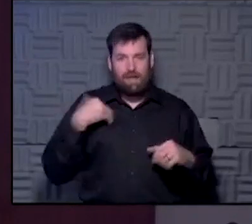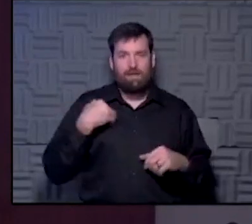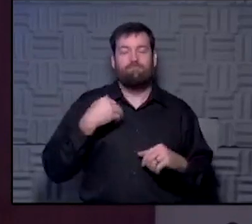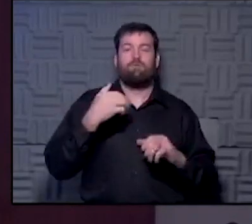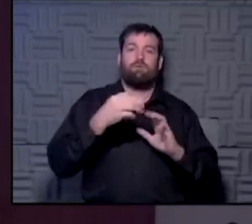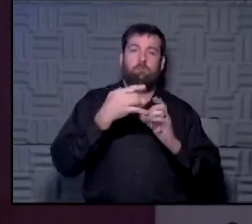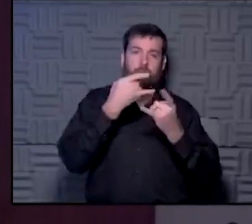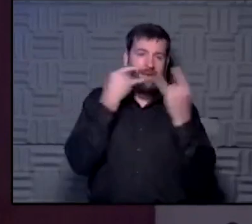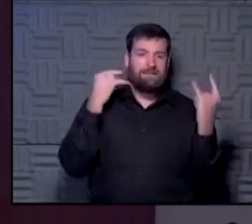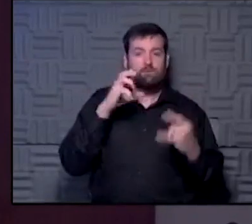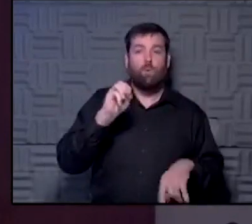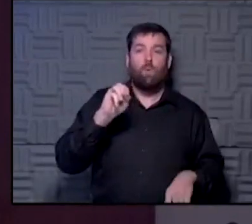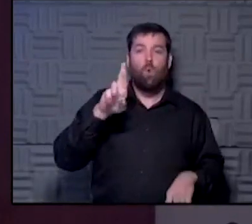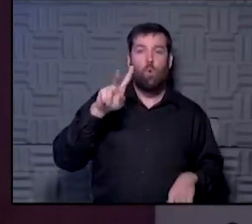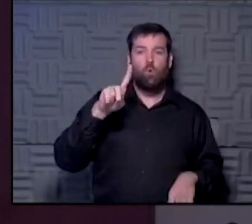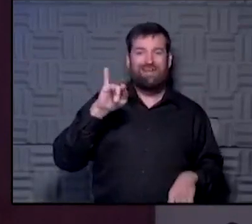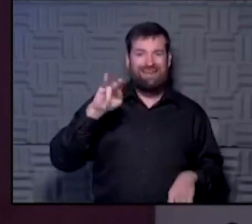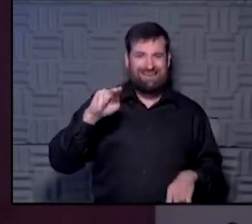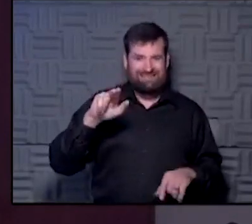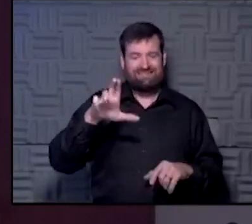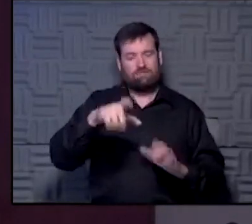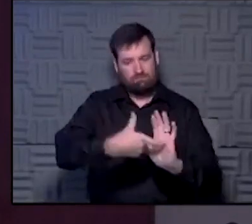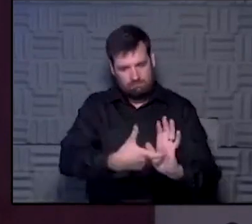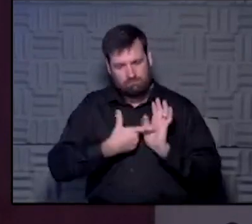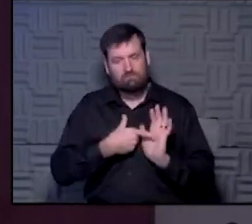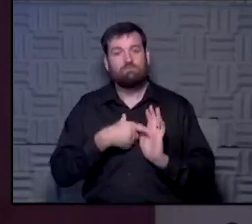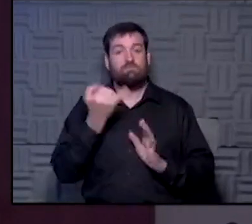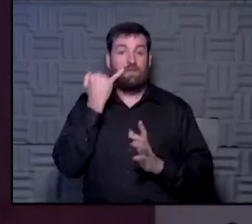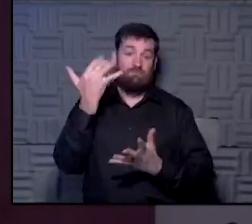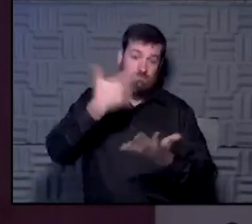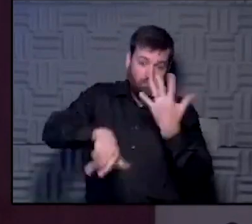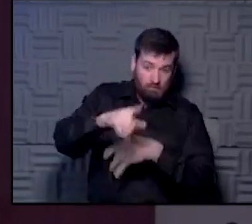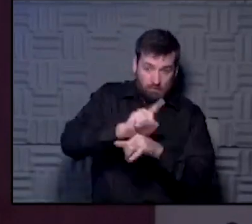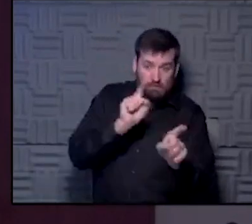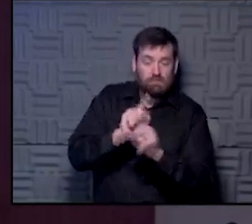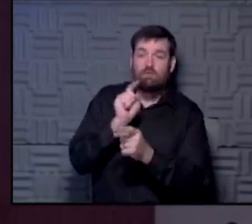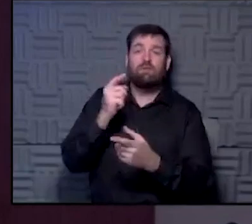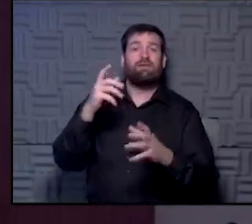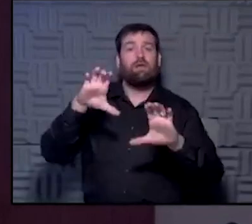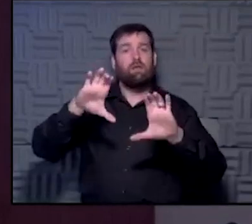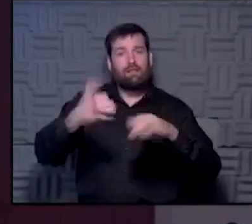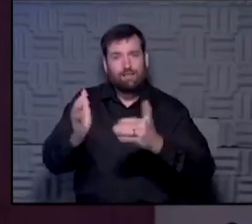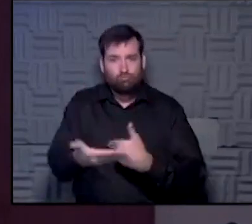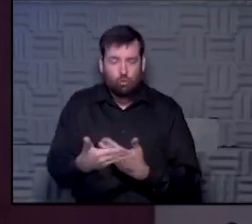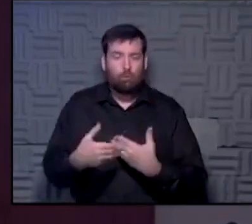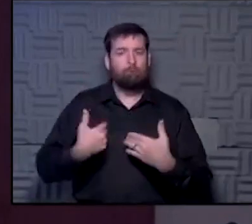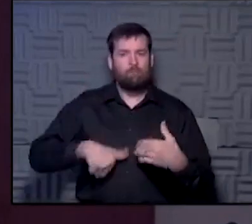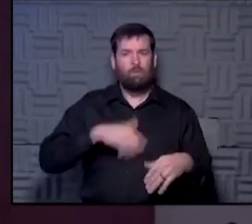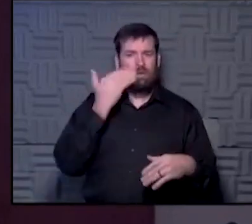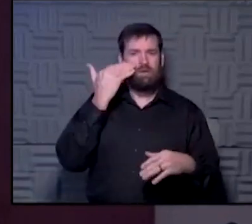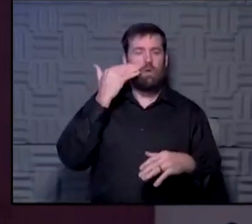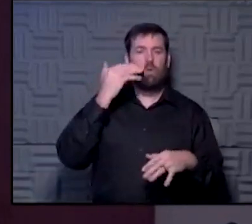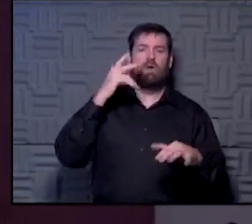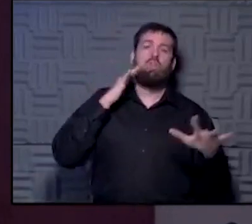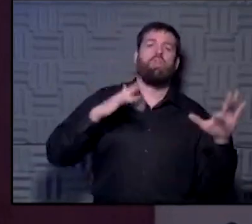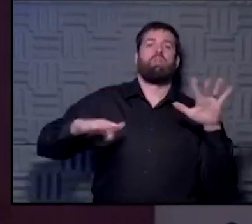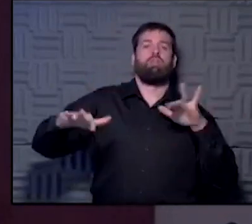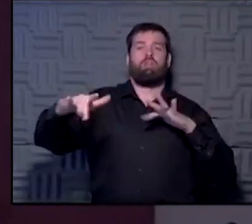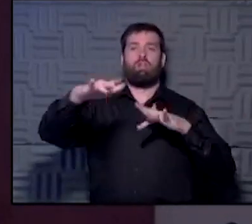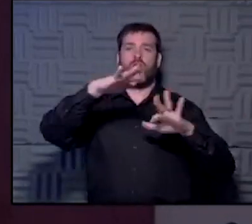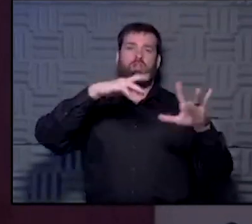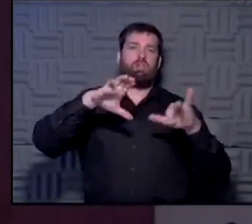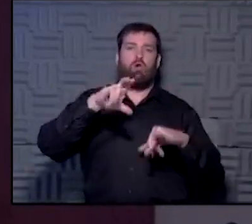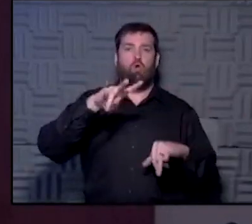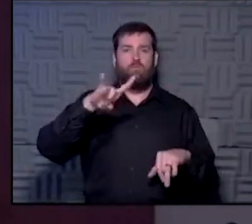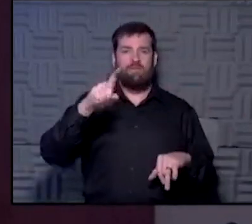times in all schools who are in person. Even when there's distance in a classroom, we just know more and more about the aerosolization of COVID-19